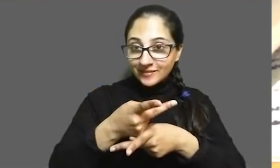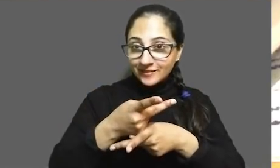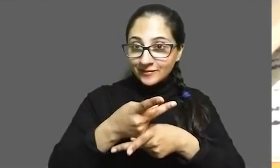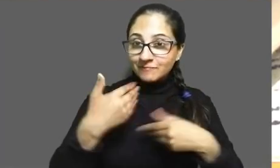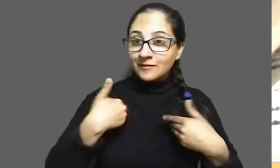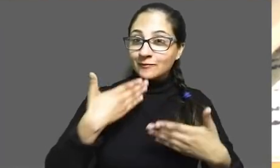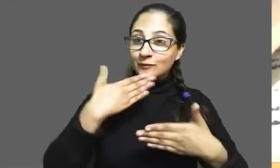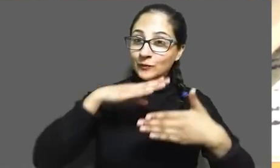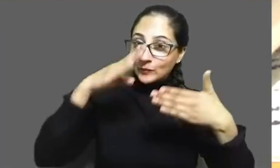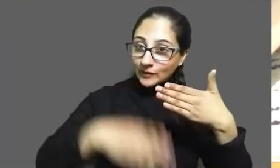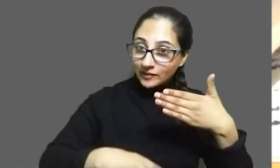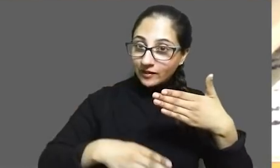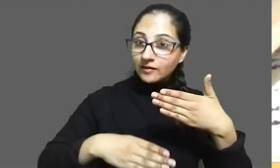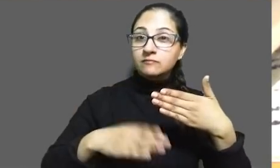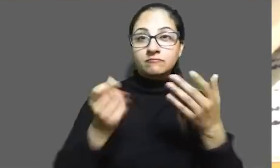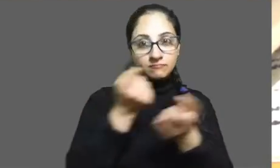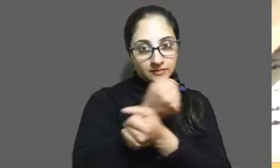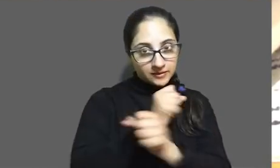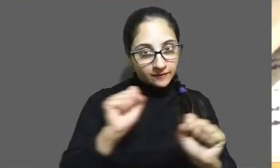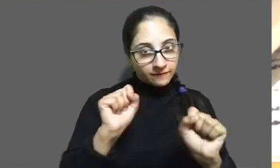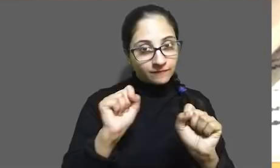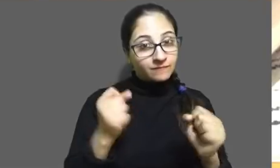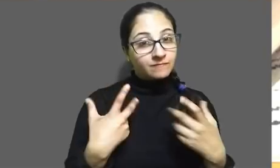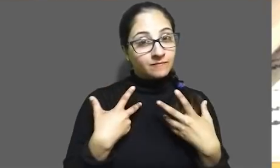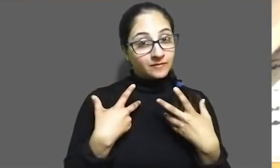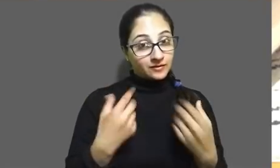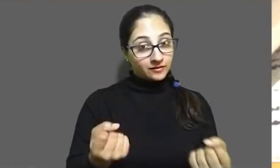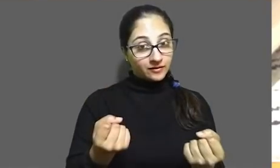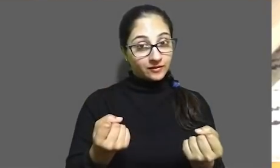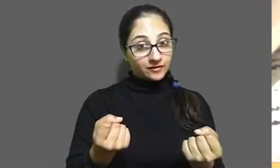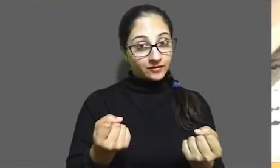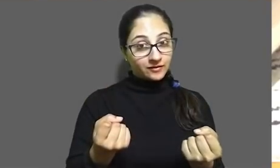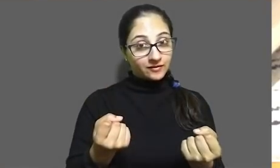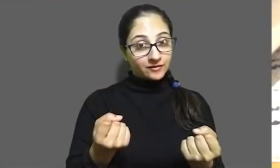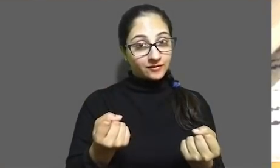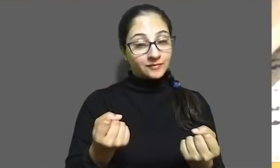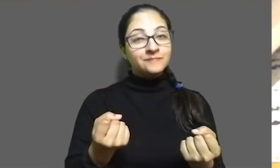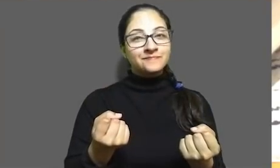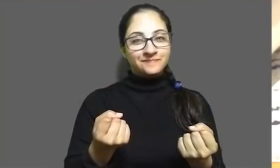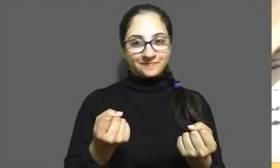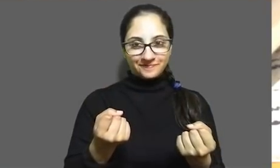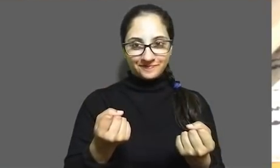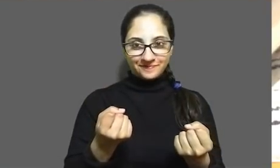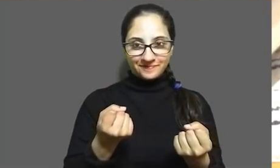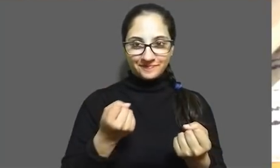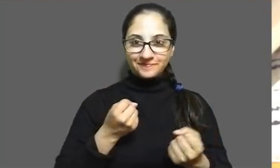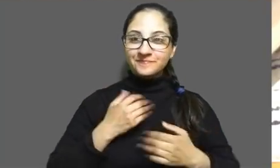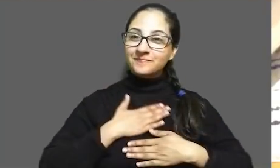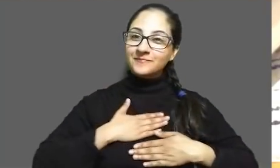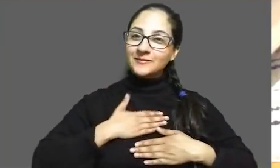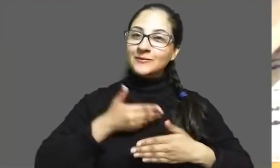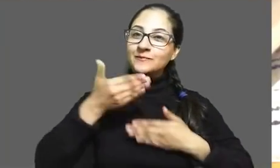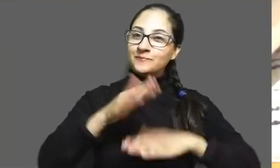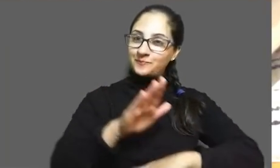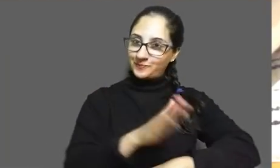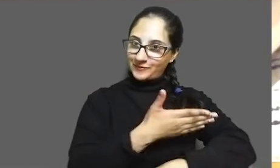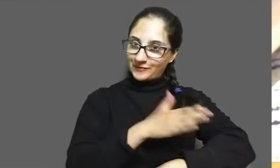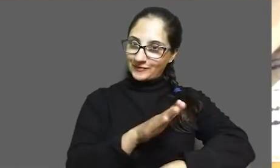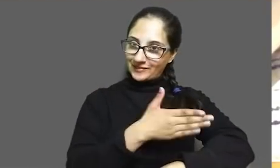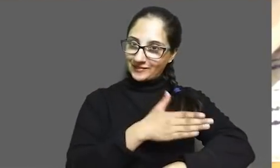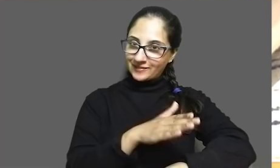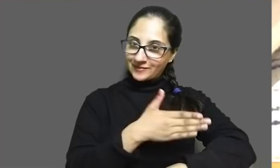weekend, everyone. Stay safe, stay healthy, and enjoy the